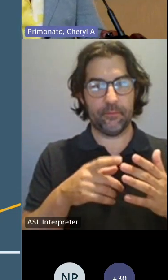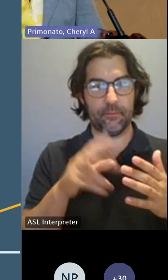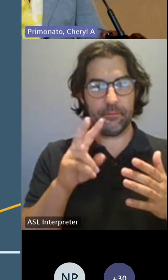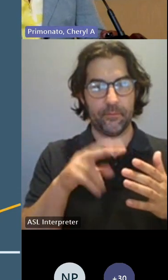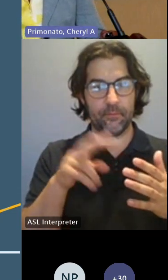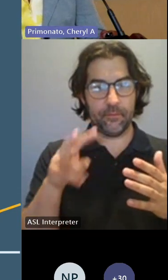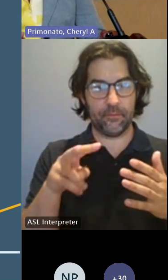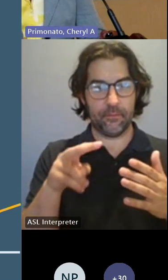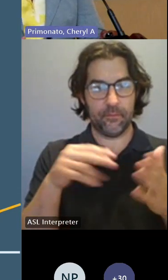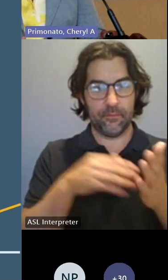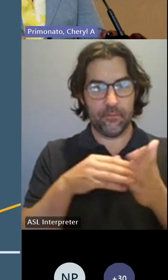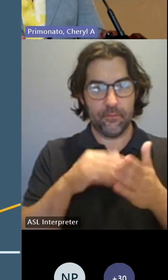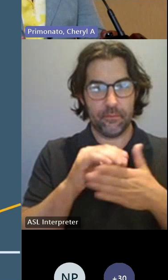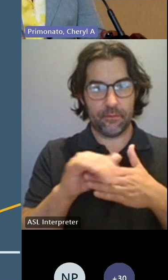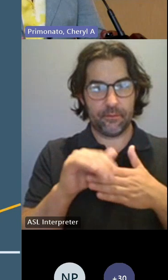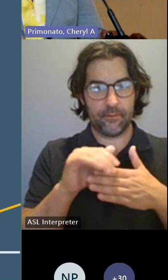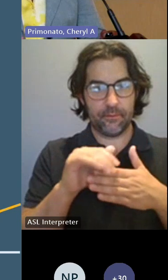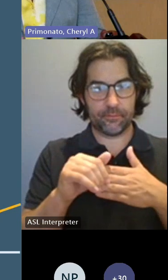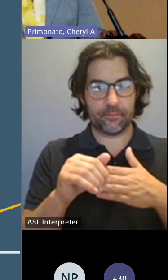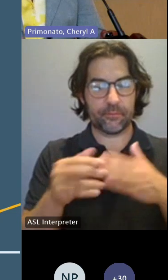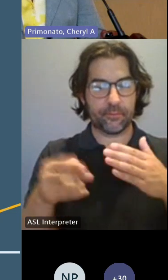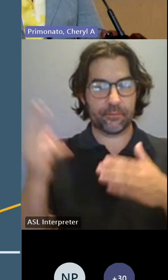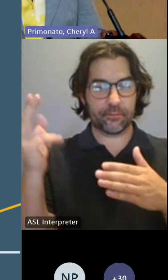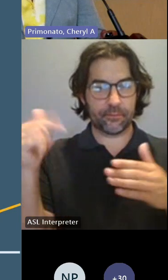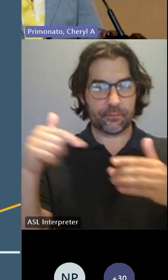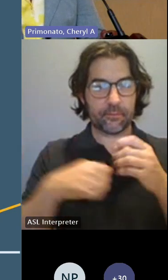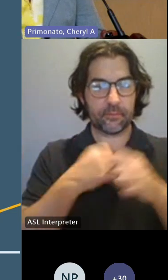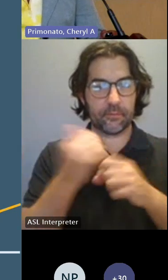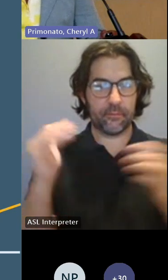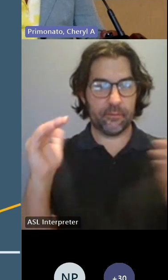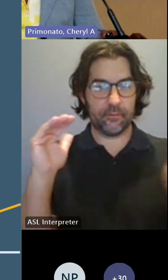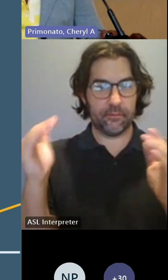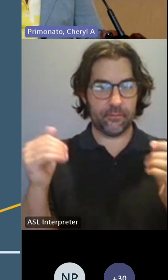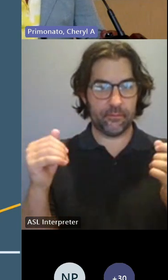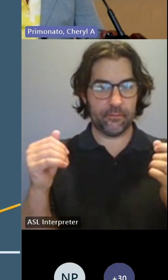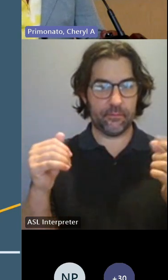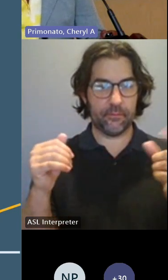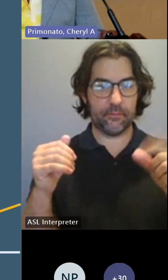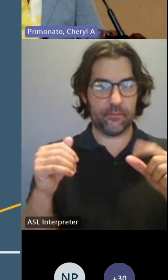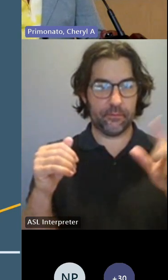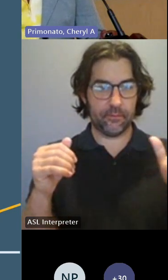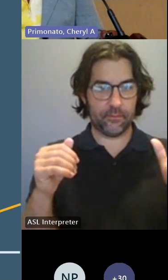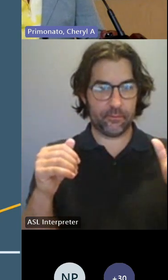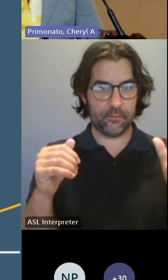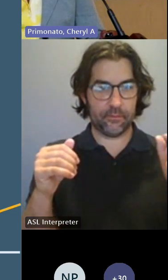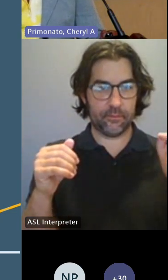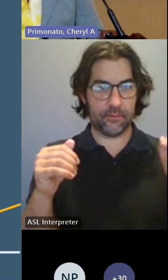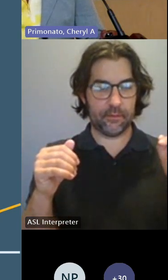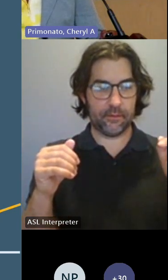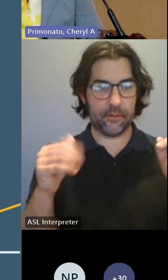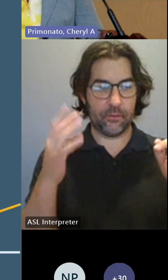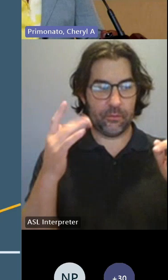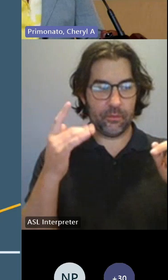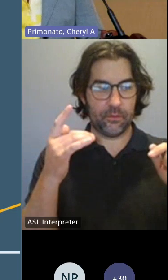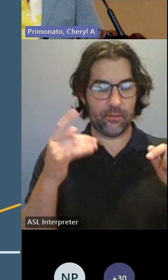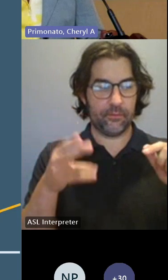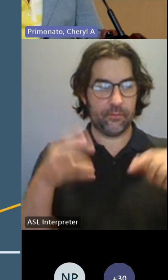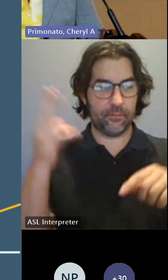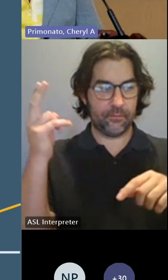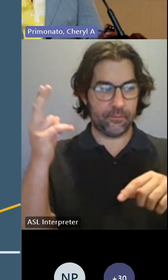$22 million higher in expenses this year compared to 2023, and that is due to